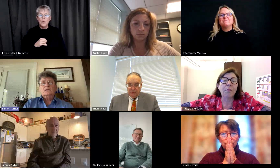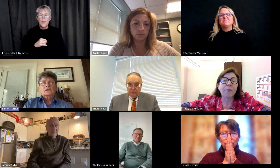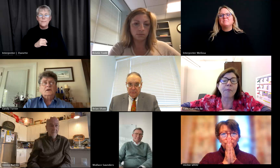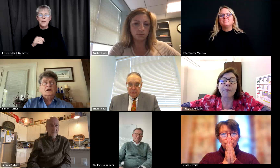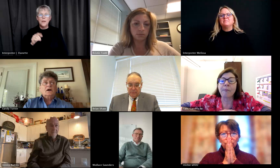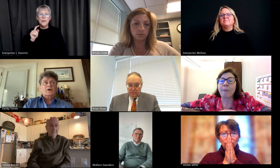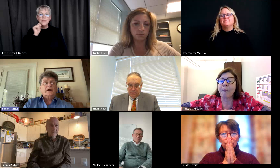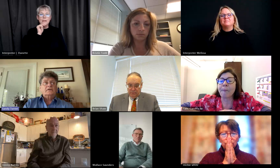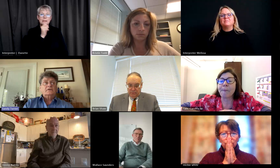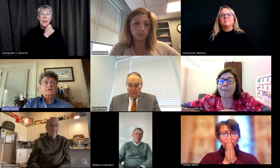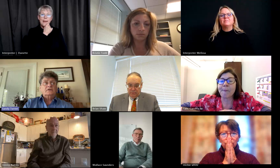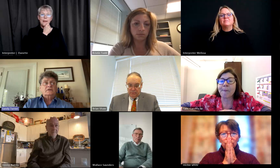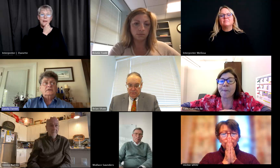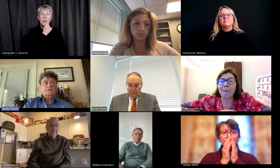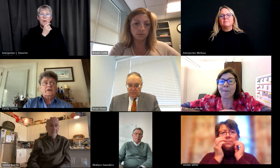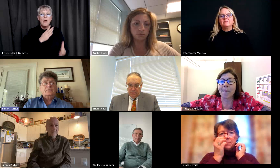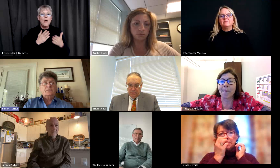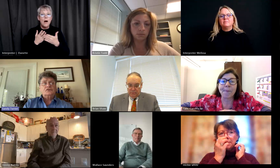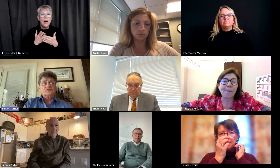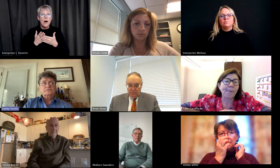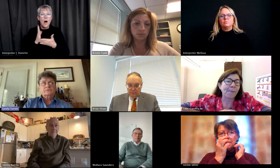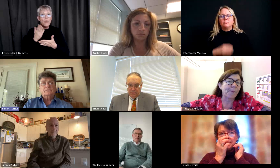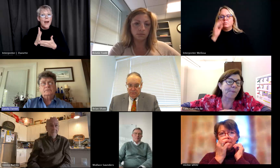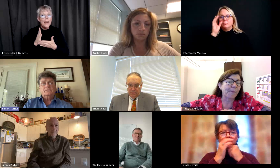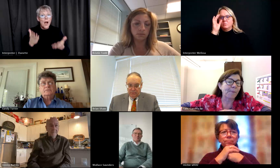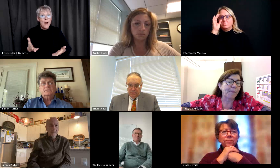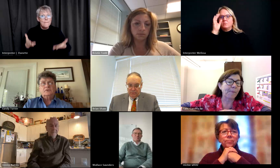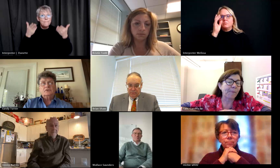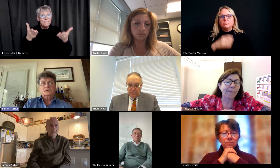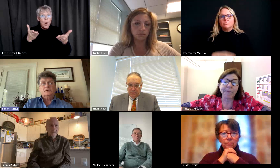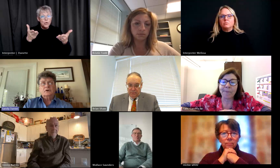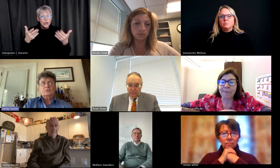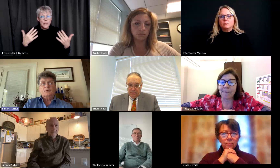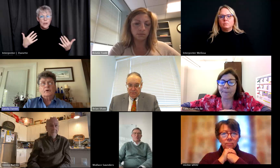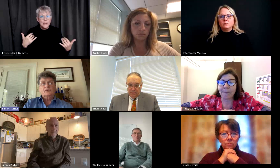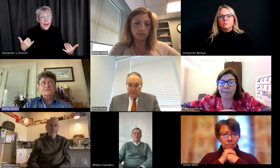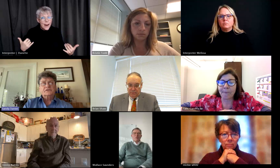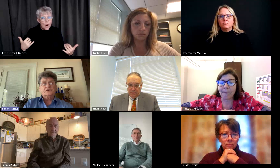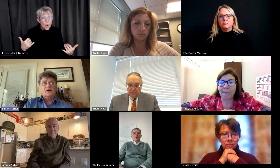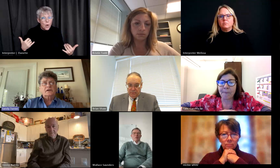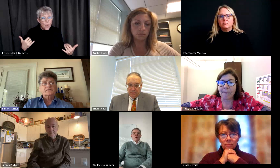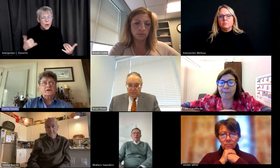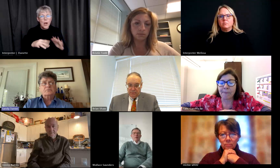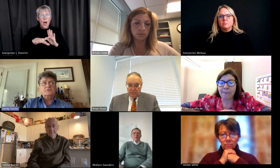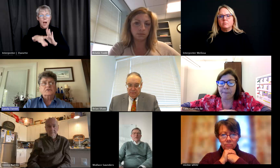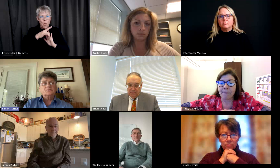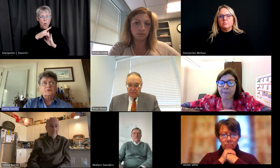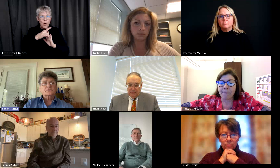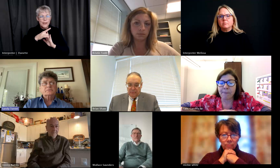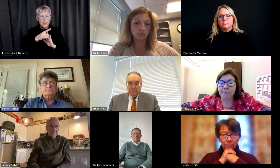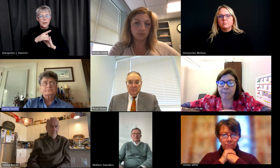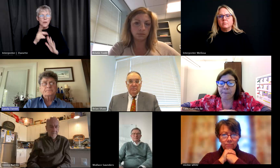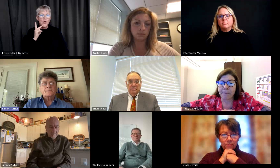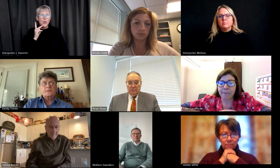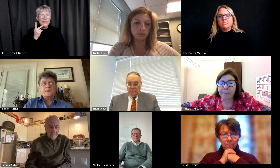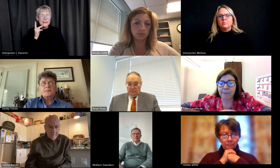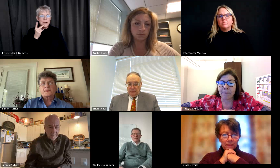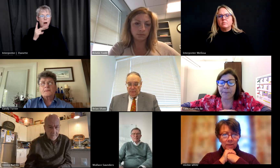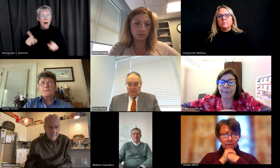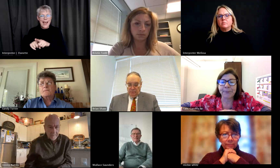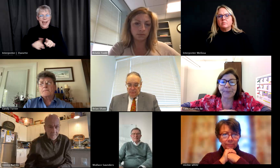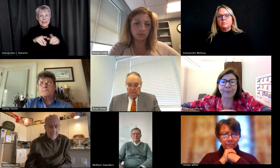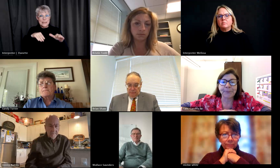All right. Do I have a motion to appoint Kristen Todd as our admissions person?